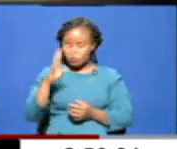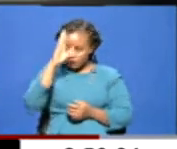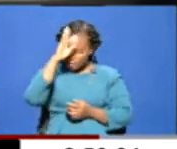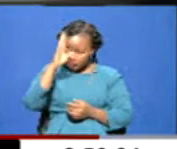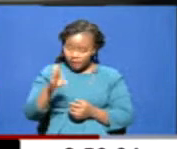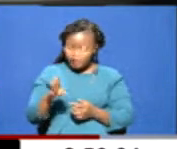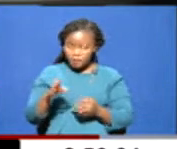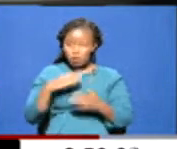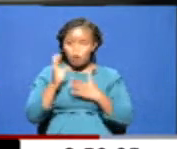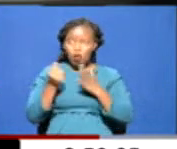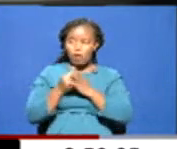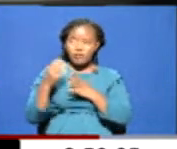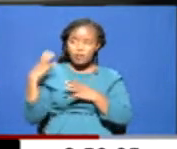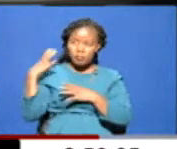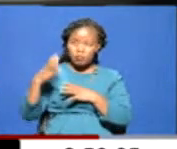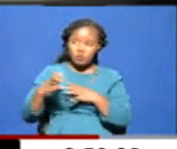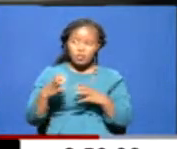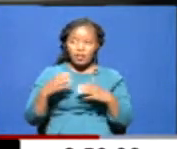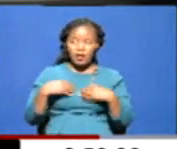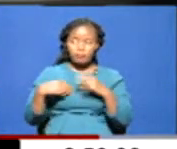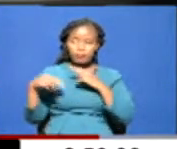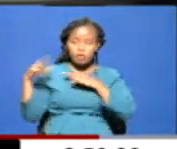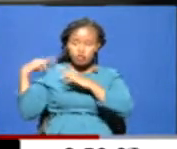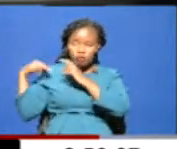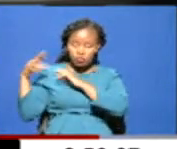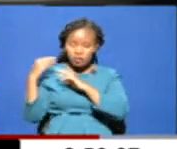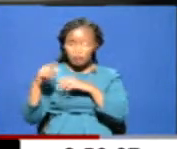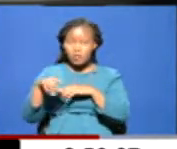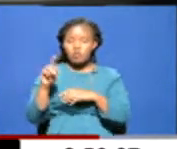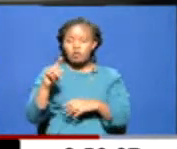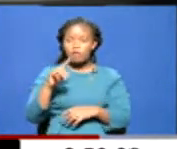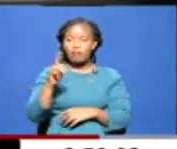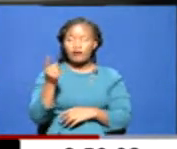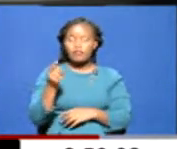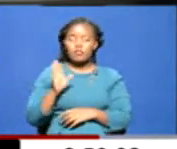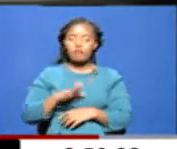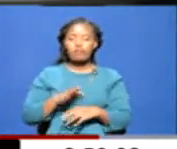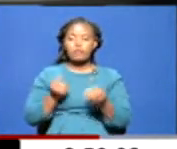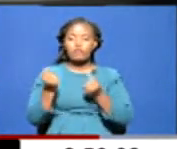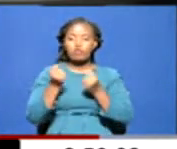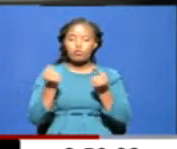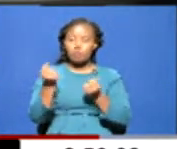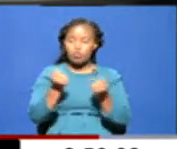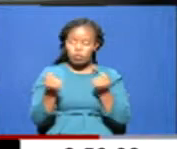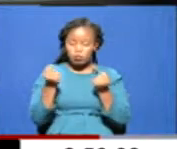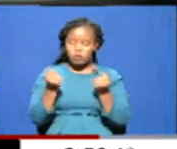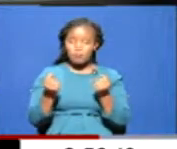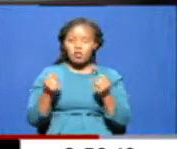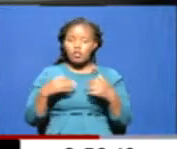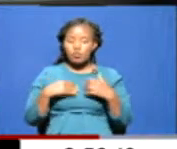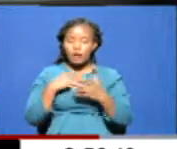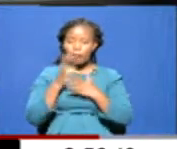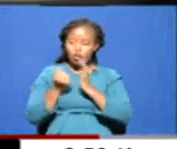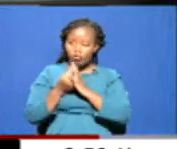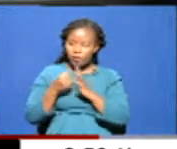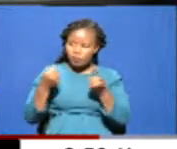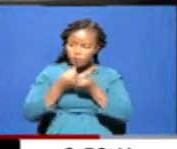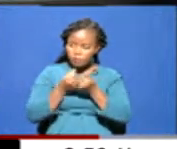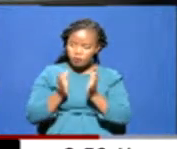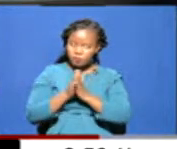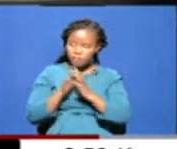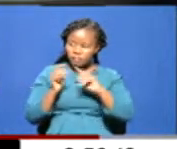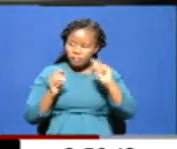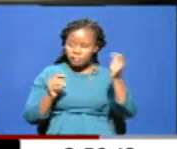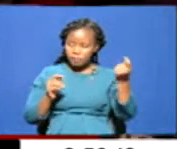championship win goes down in history. She is the first female driver to ever lay her hands on a PWE Autocross Championship in Kenya.